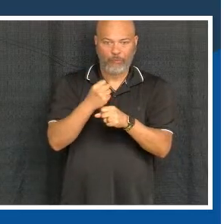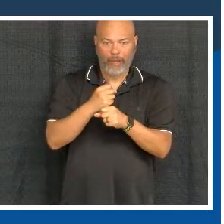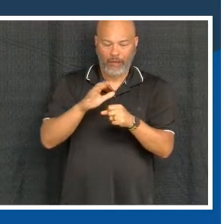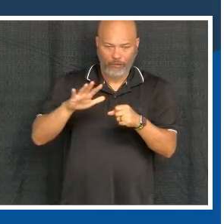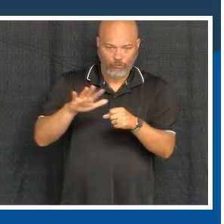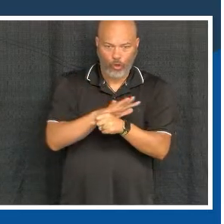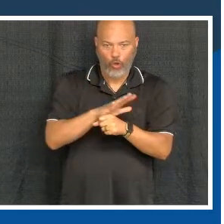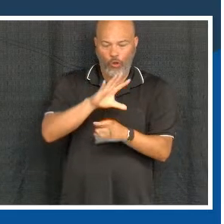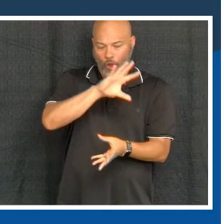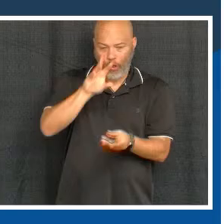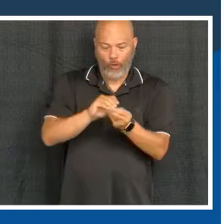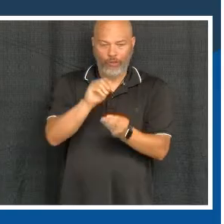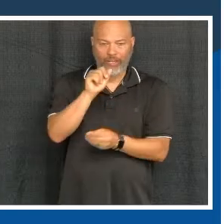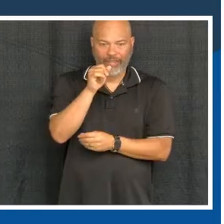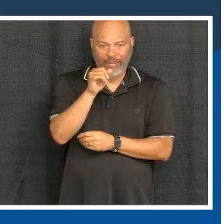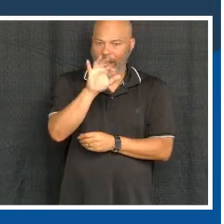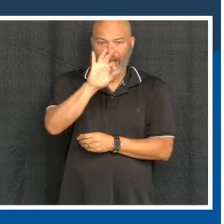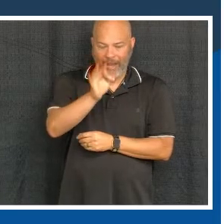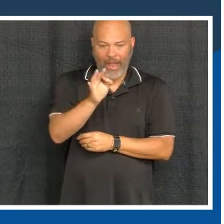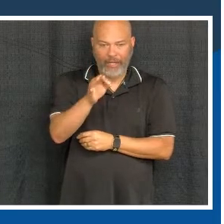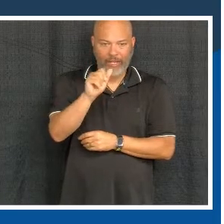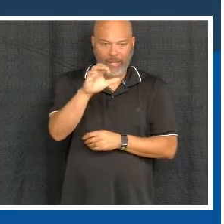of 90 acres.